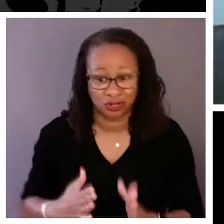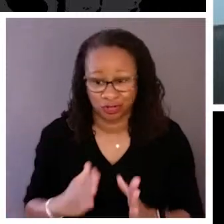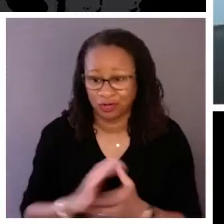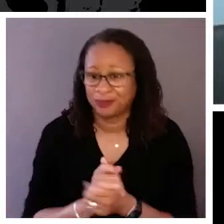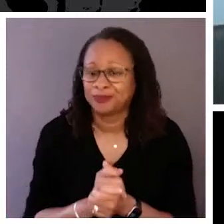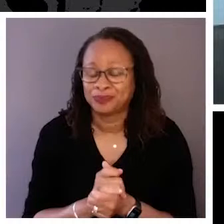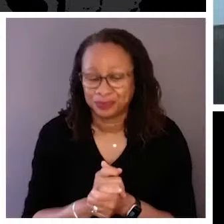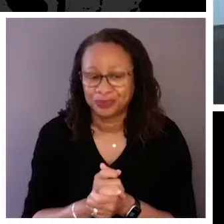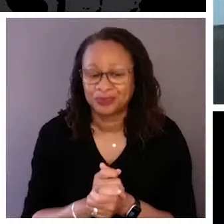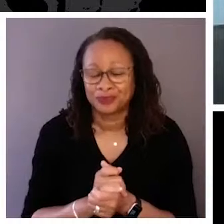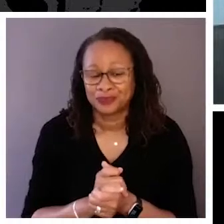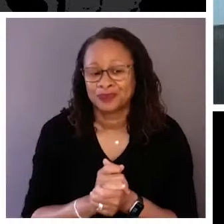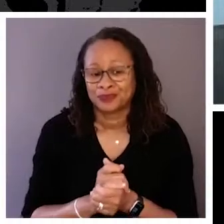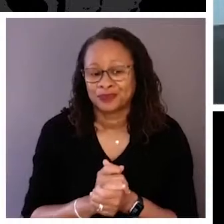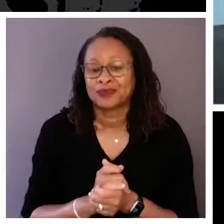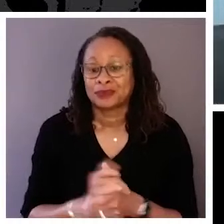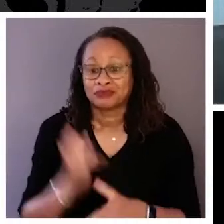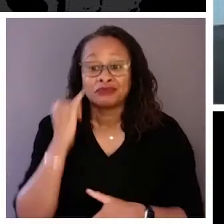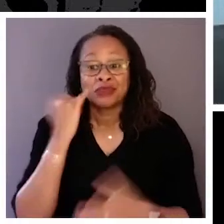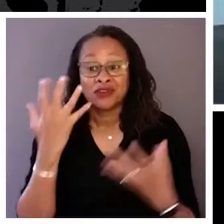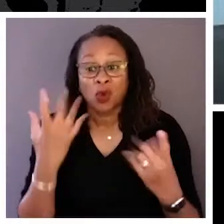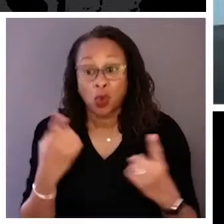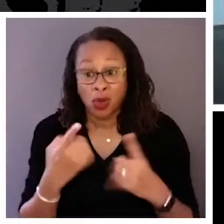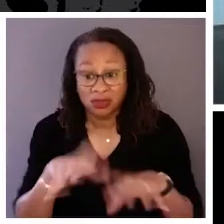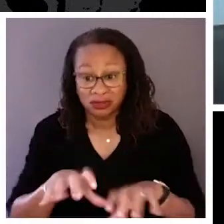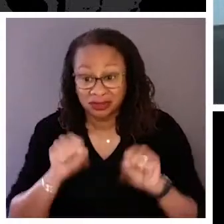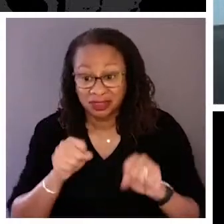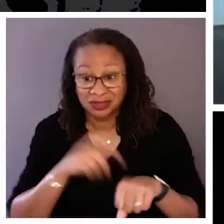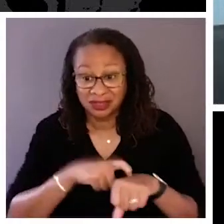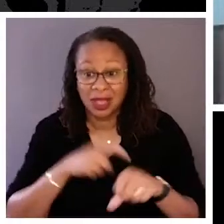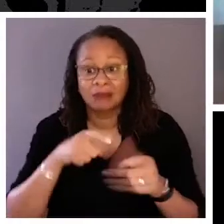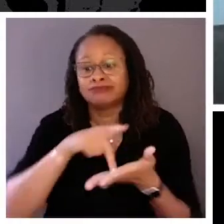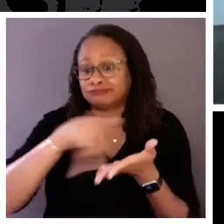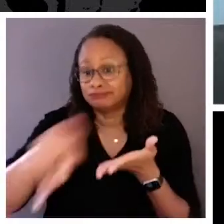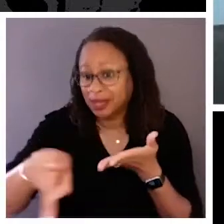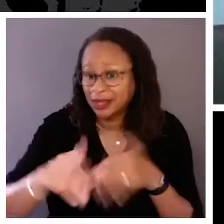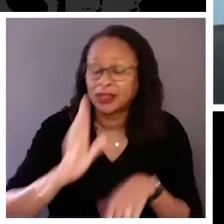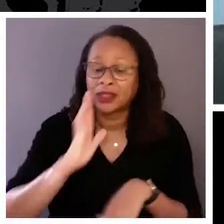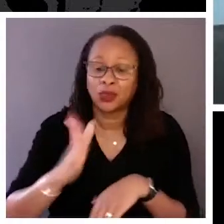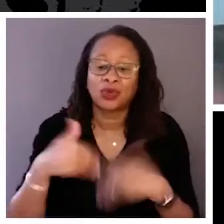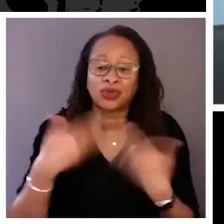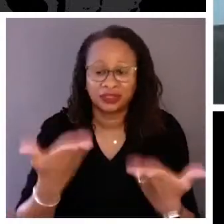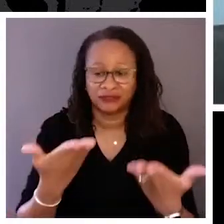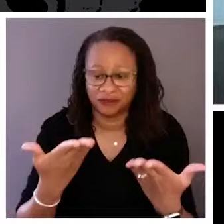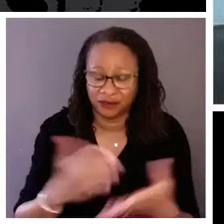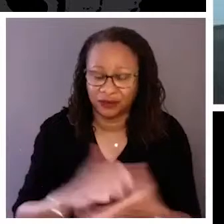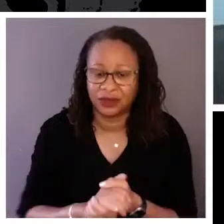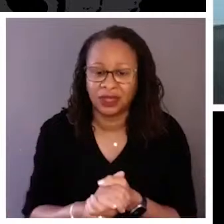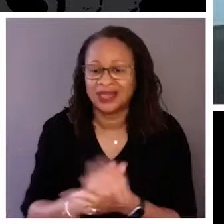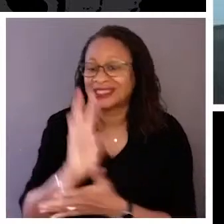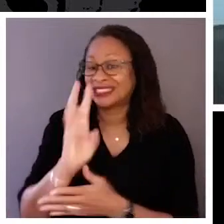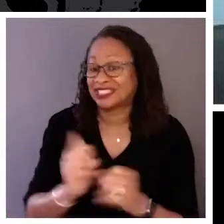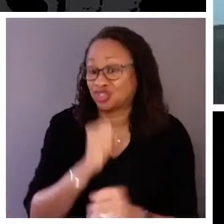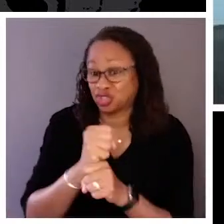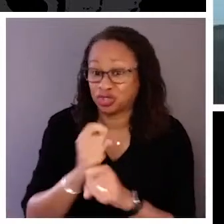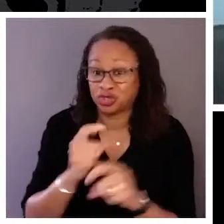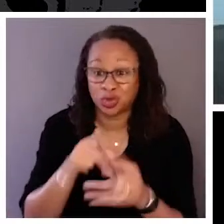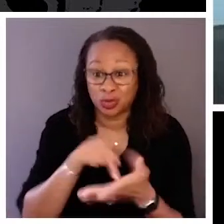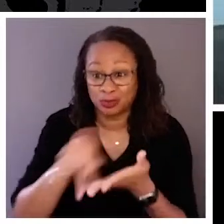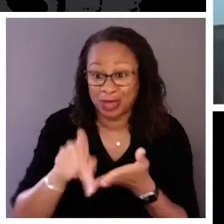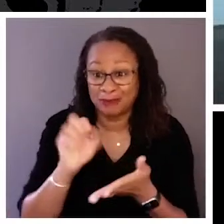If you want to take time to pay, they will give you 6 years to pay back a